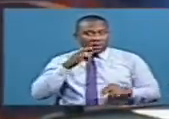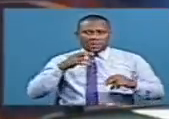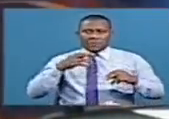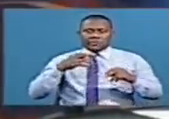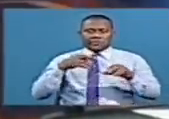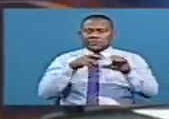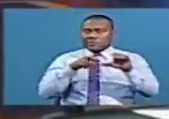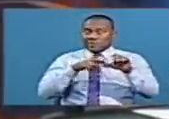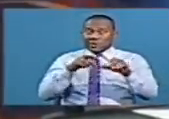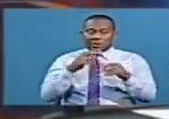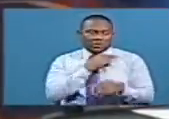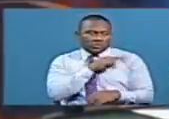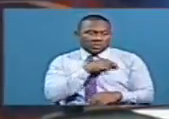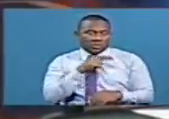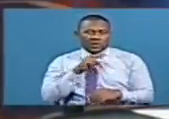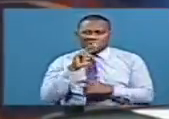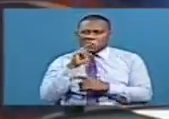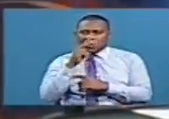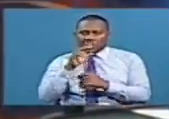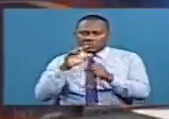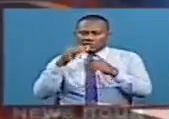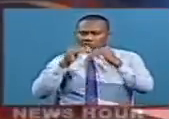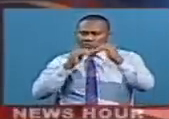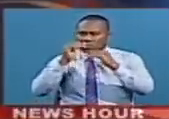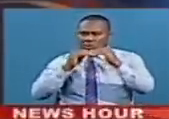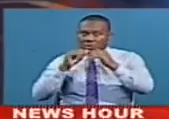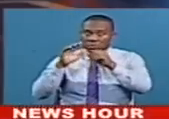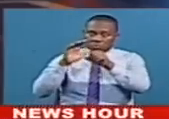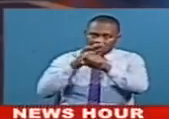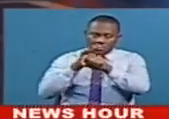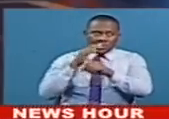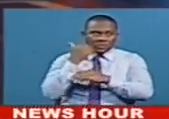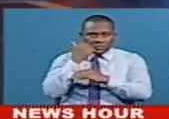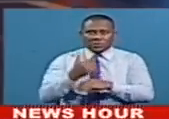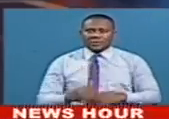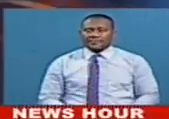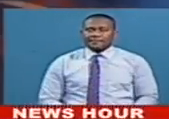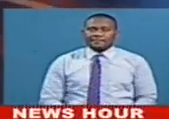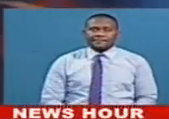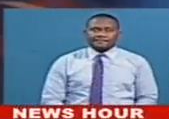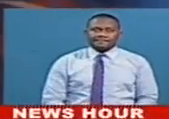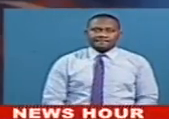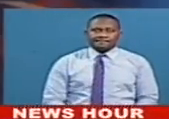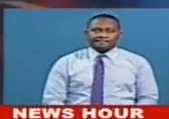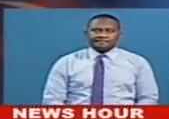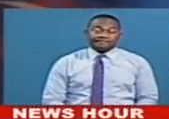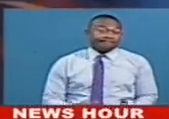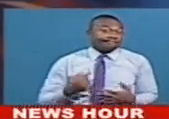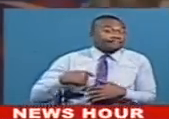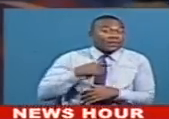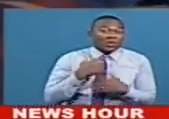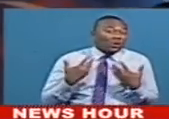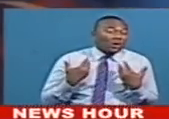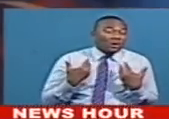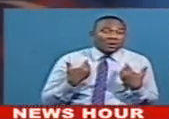will commence soon. The second phase had some challenges and we have to look for funding. Fortunately, we have sourced